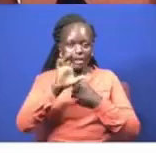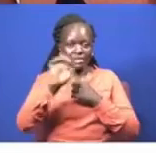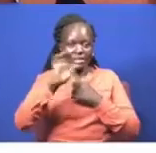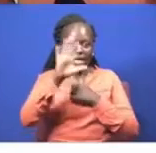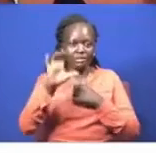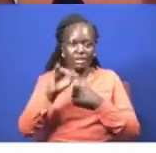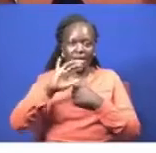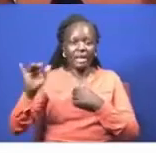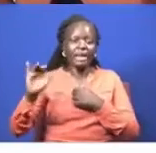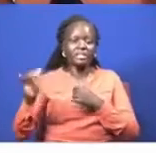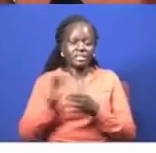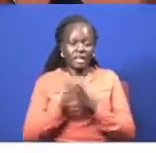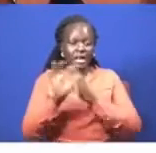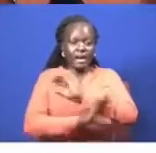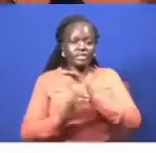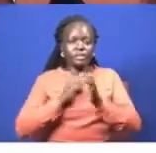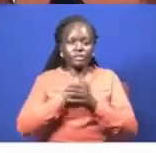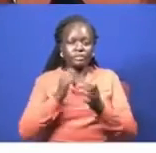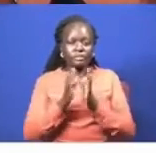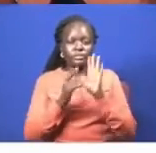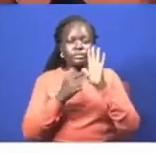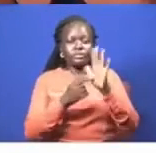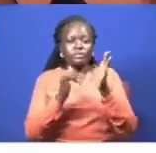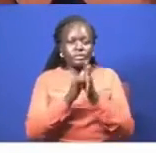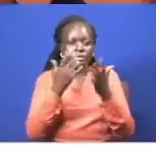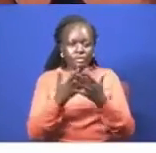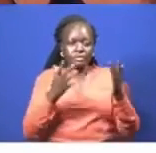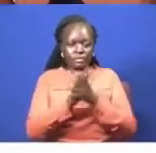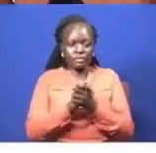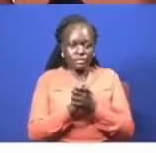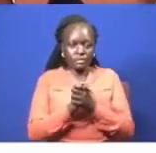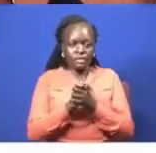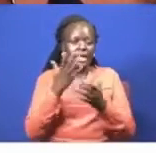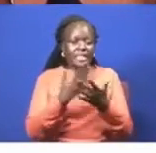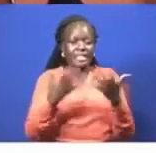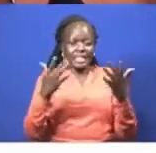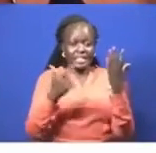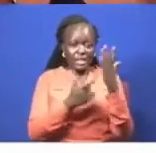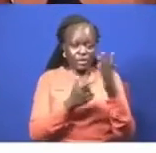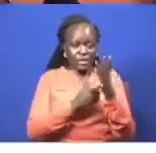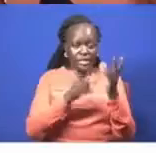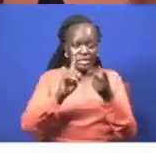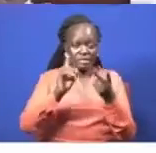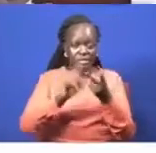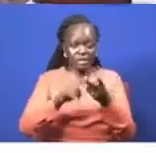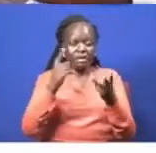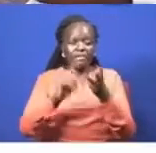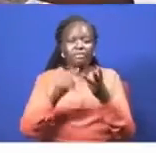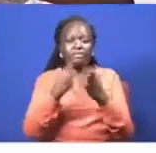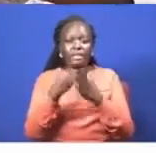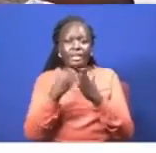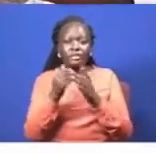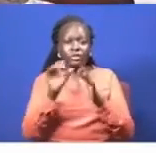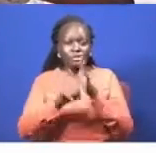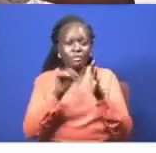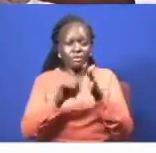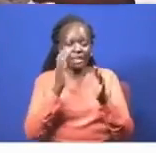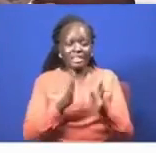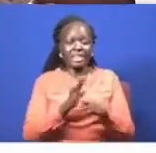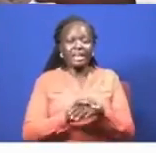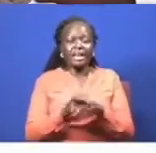African countries, saw the convection of the continent multilateral agency, technology and financial sectors, manufacturers and